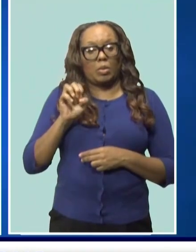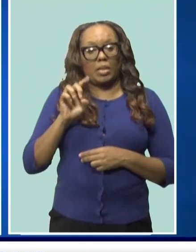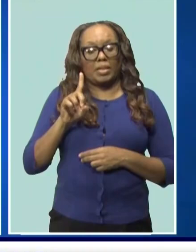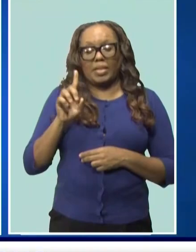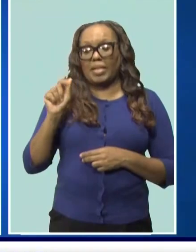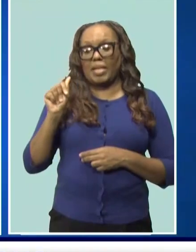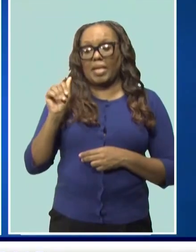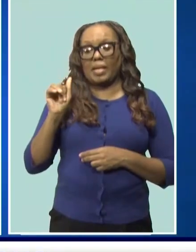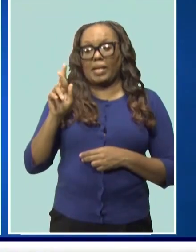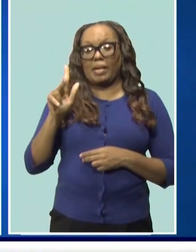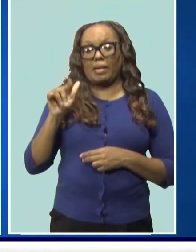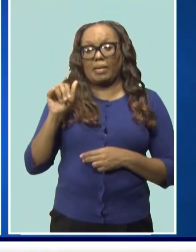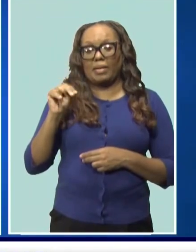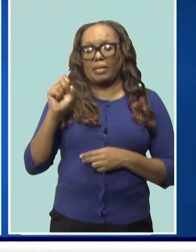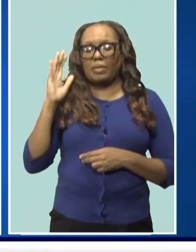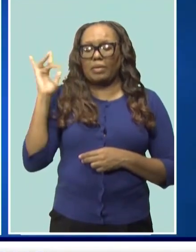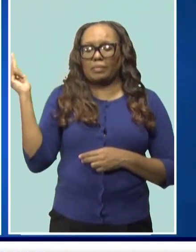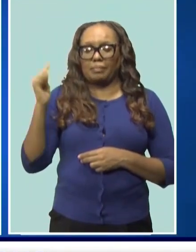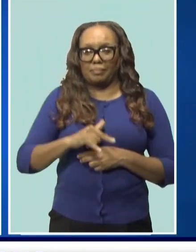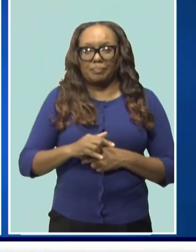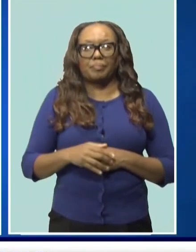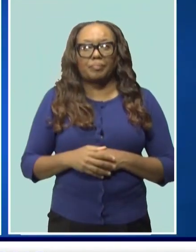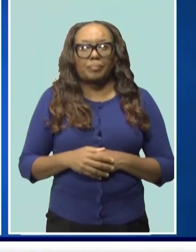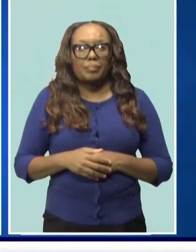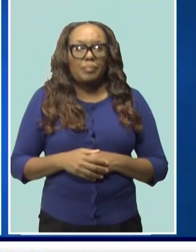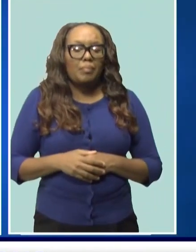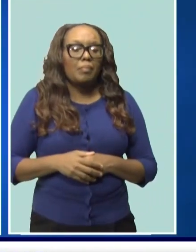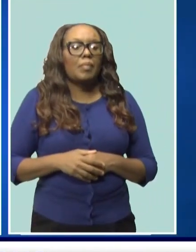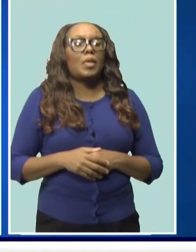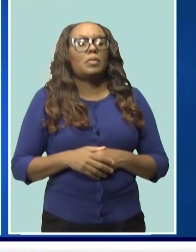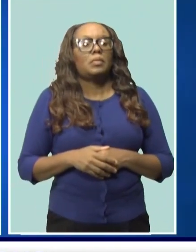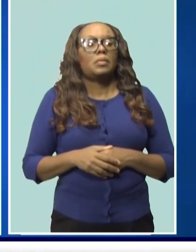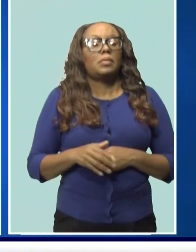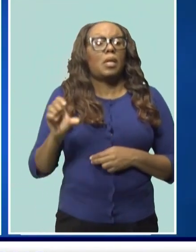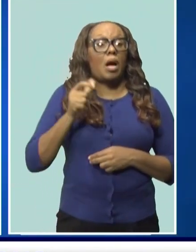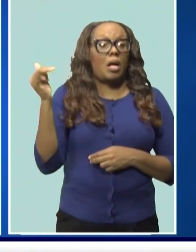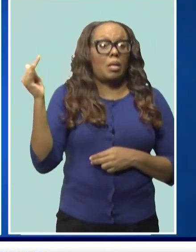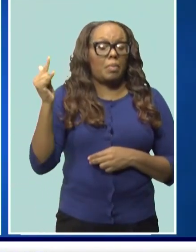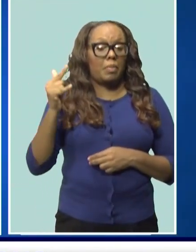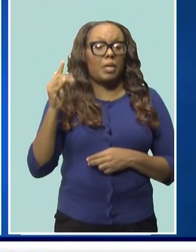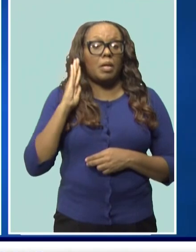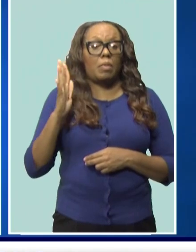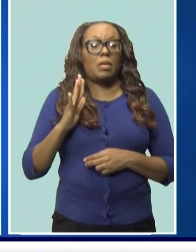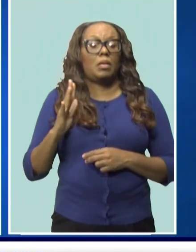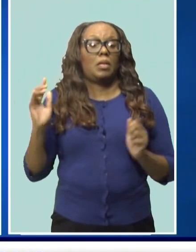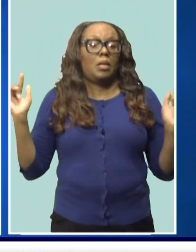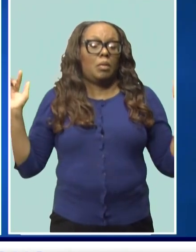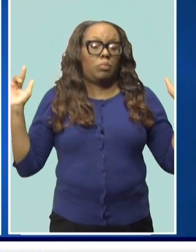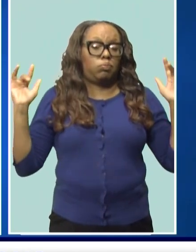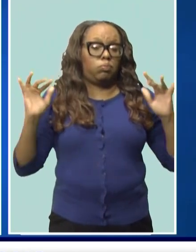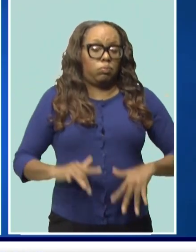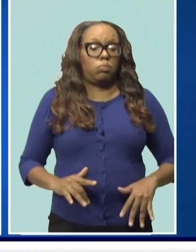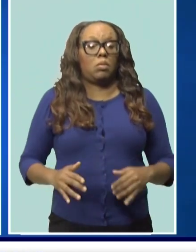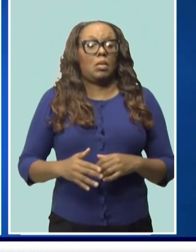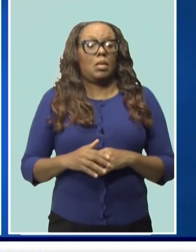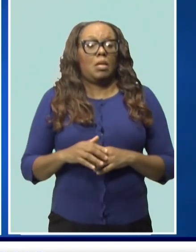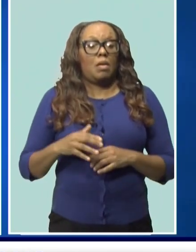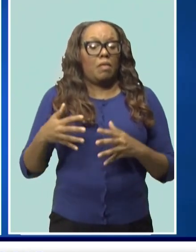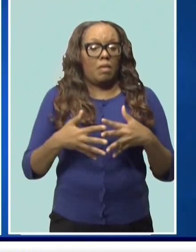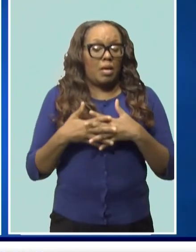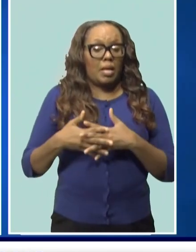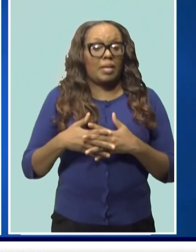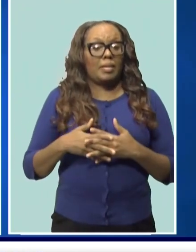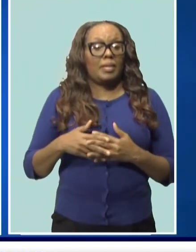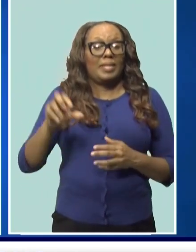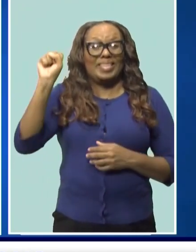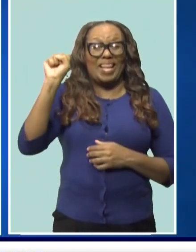Airlines will cement its place as our largest US carrier with over 27,000 seats a month into Barbados next winter, with Saturdays being the single